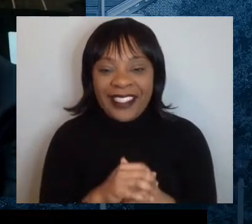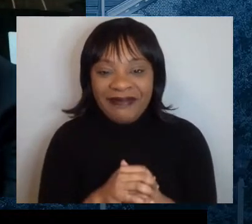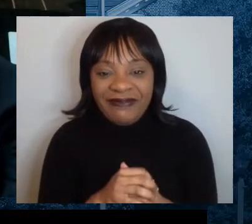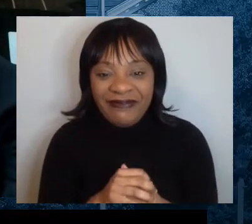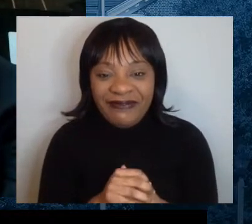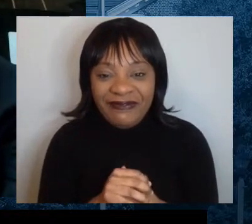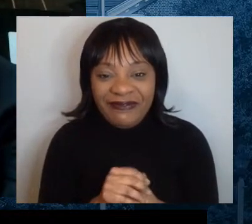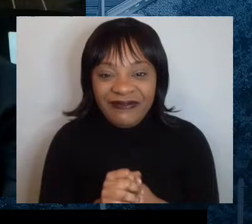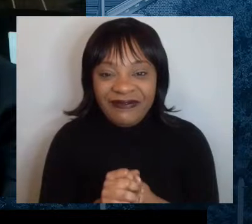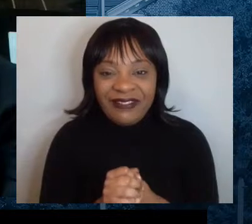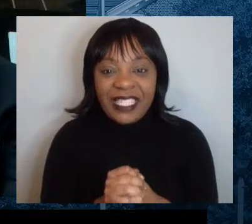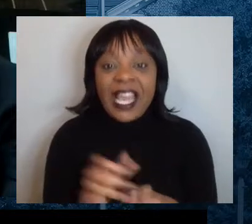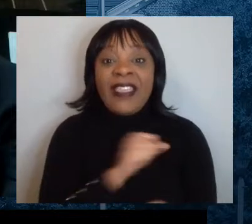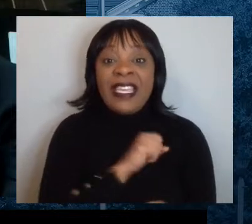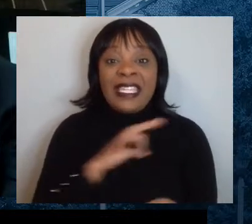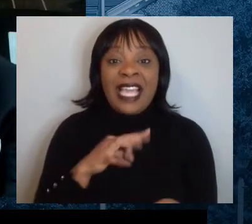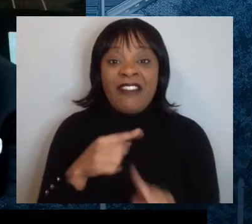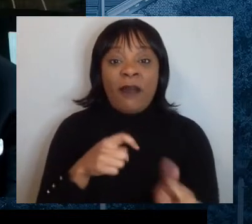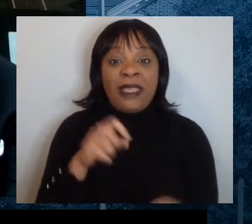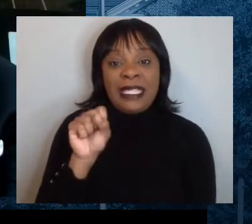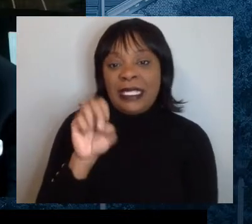the staff of the Selbyville Library.